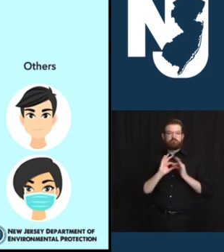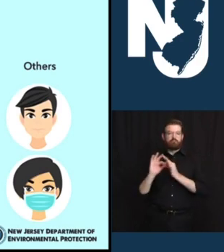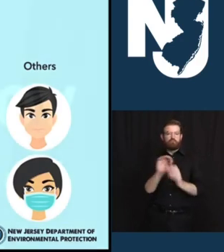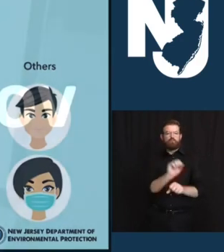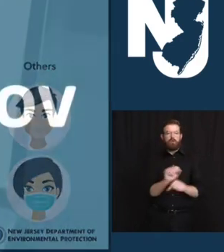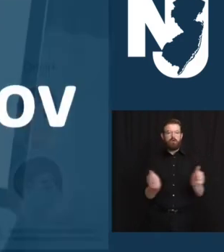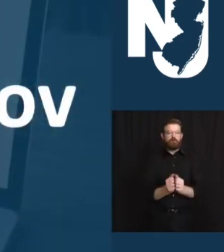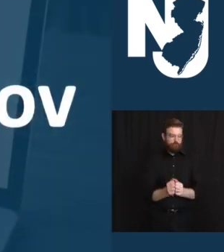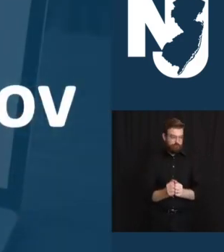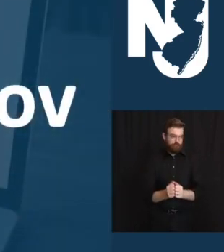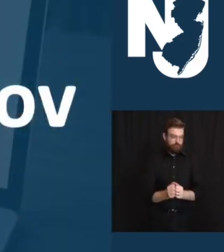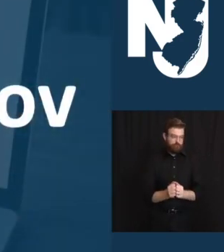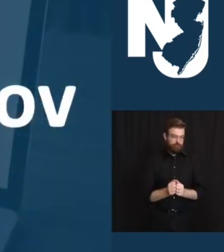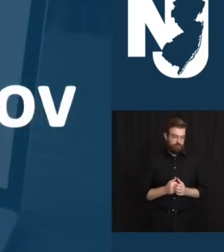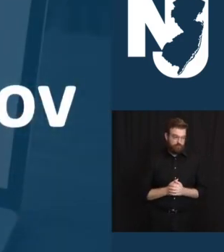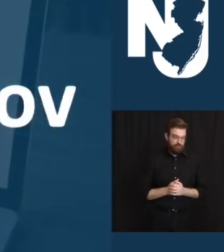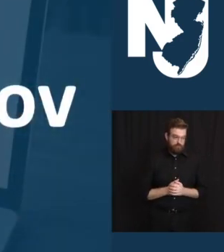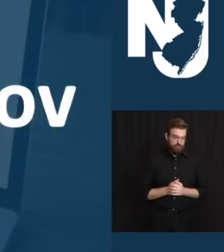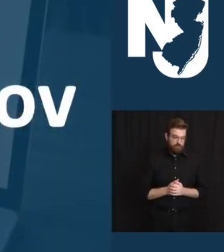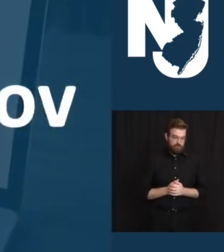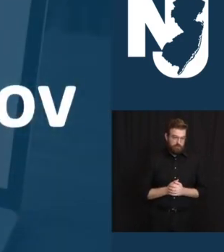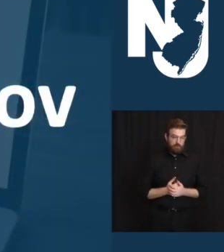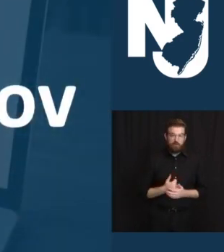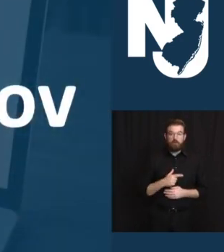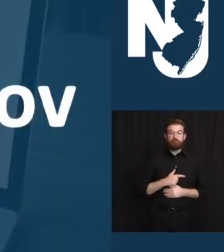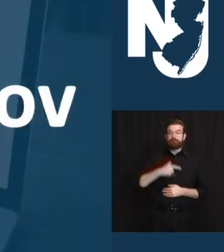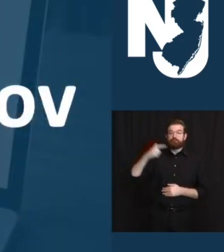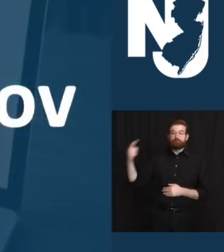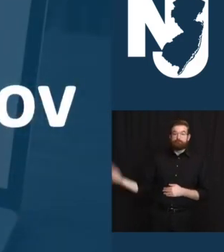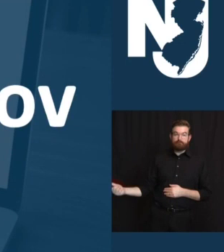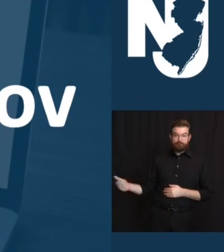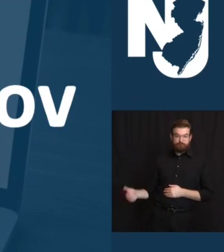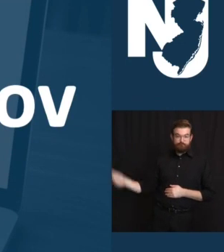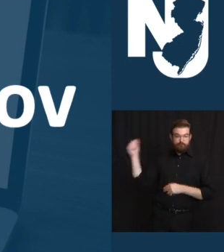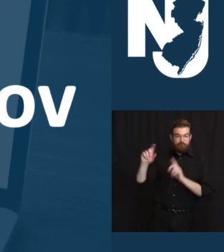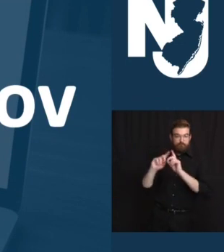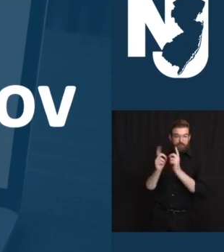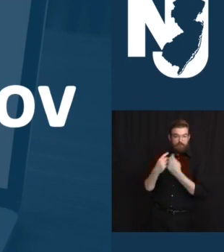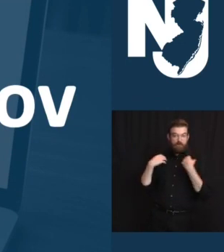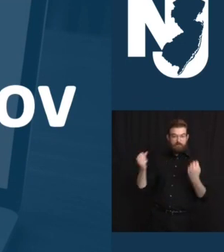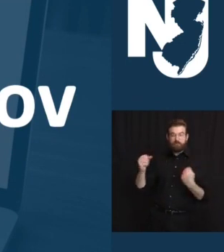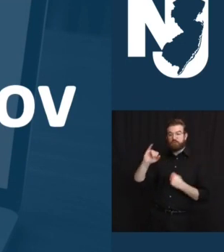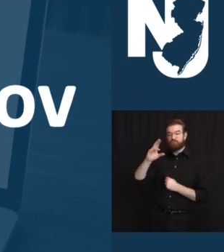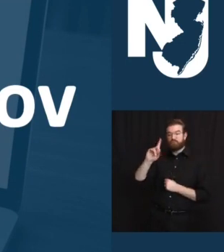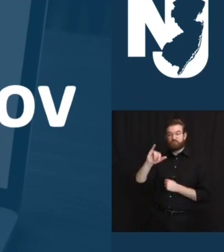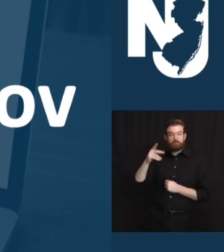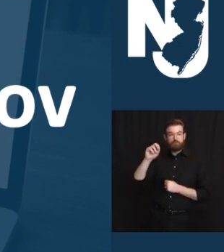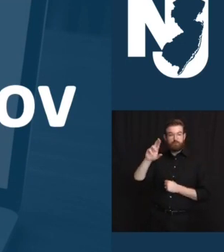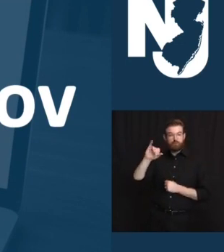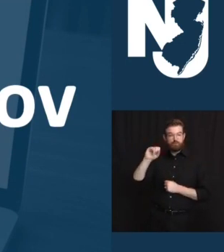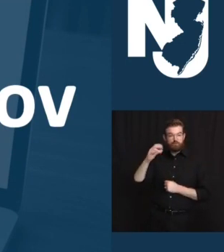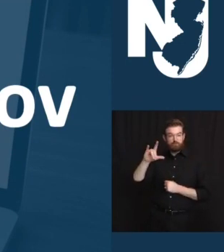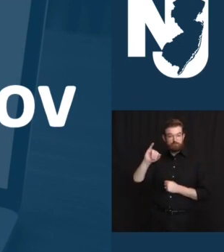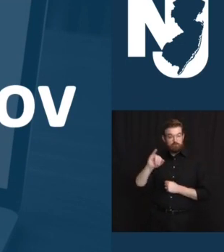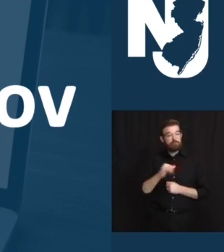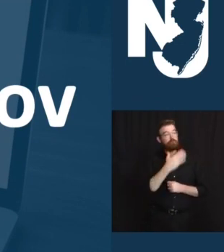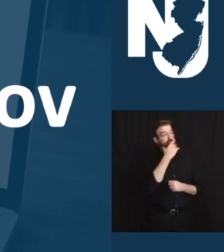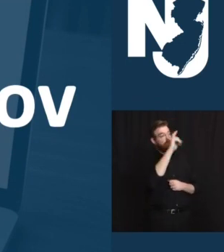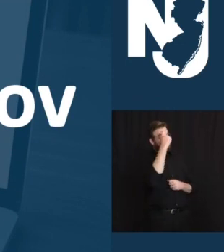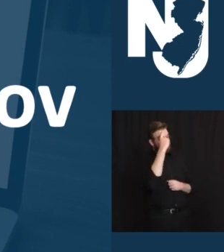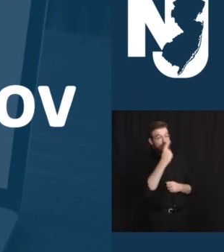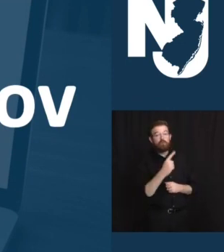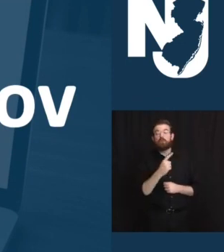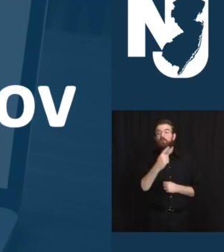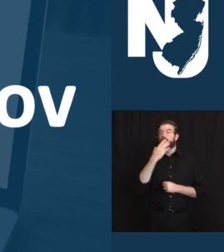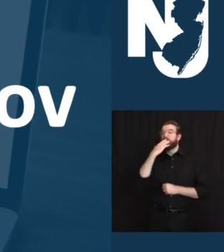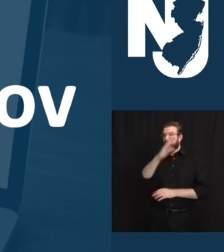woman who needs no introduction, the Commissioner of the Department of Health, Judy Persichilli. Thank you, Governor, and good afternoon. Well, today